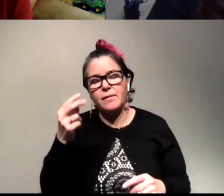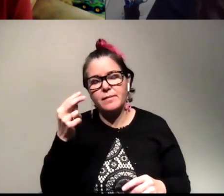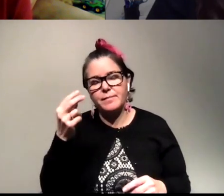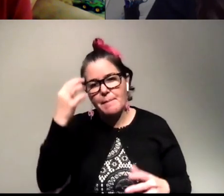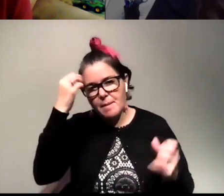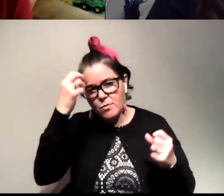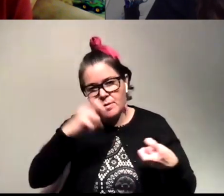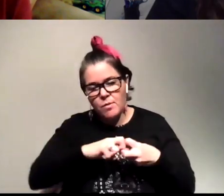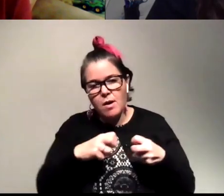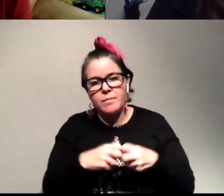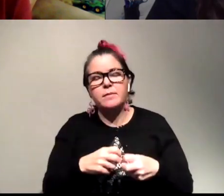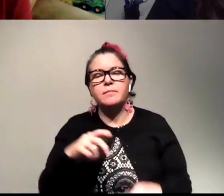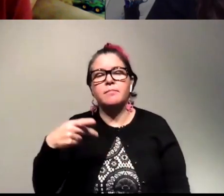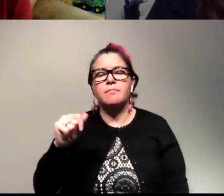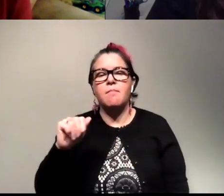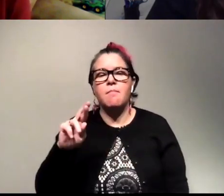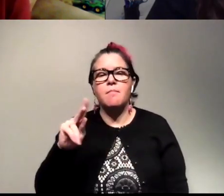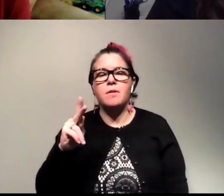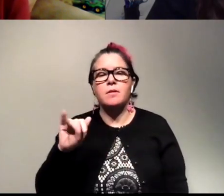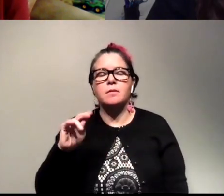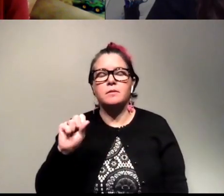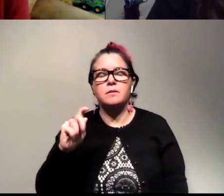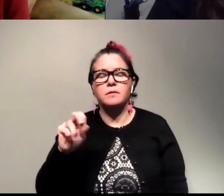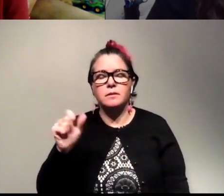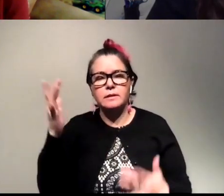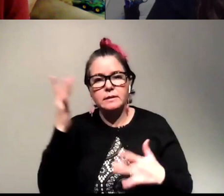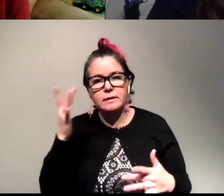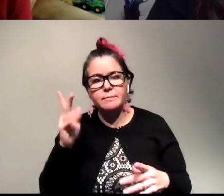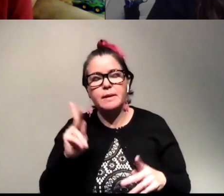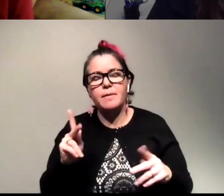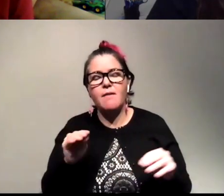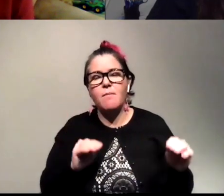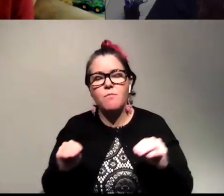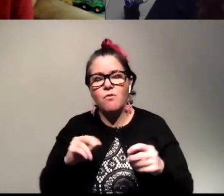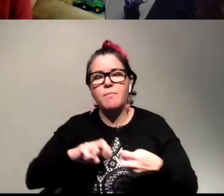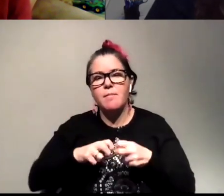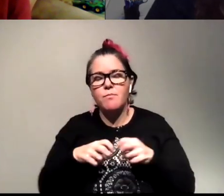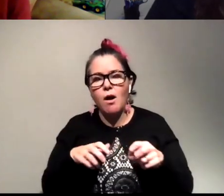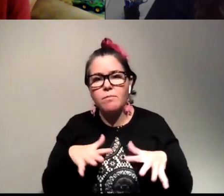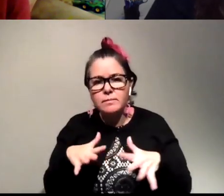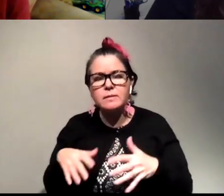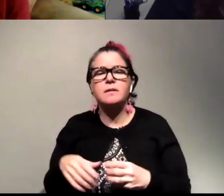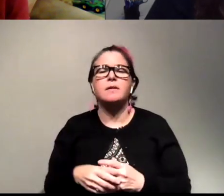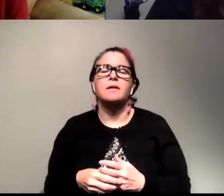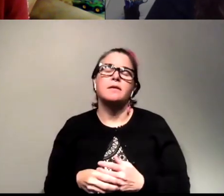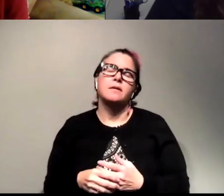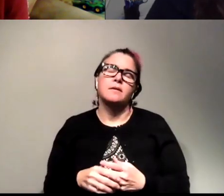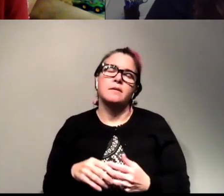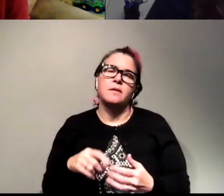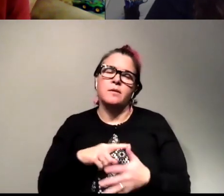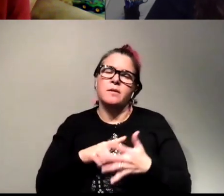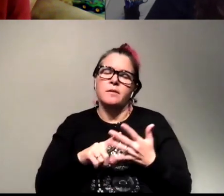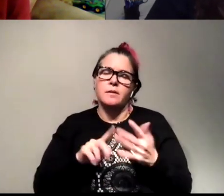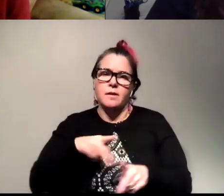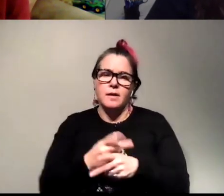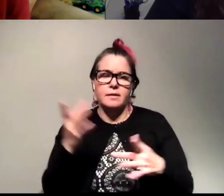problems. Parkinson's disease, where some people have movement problems. So a lot of those kinds of